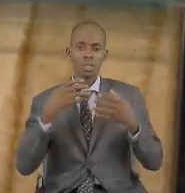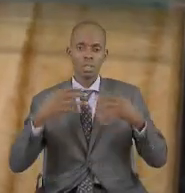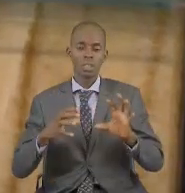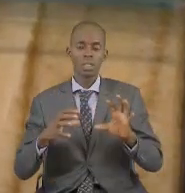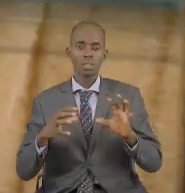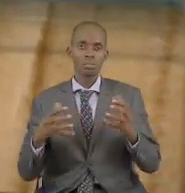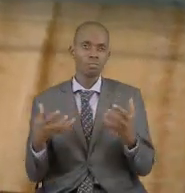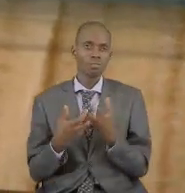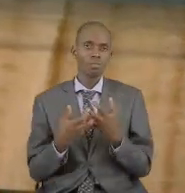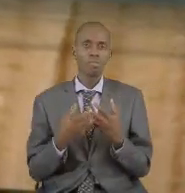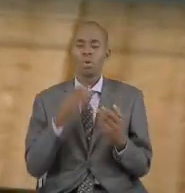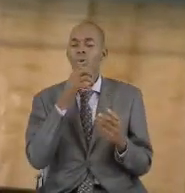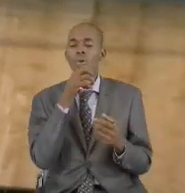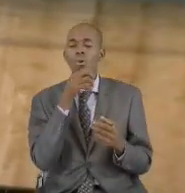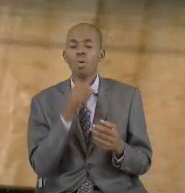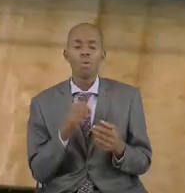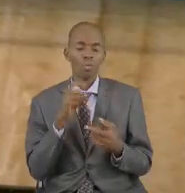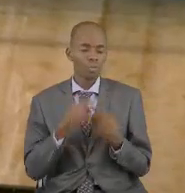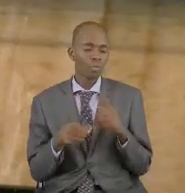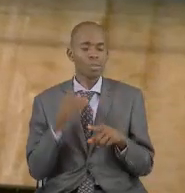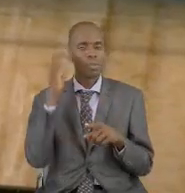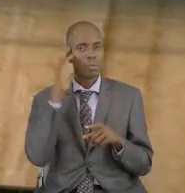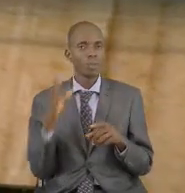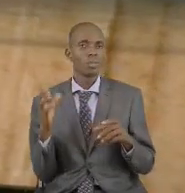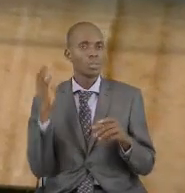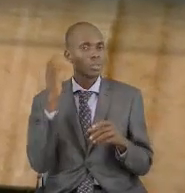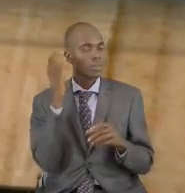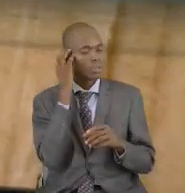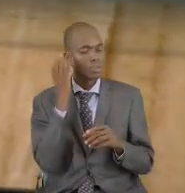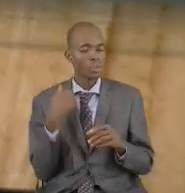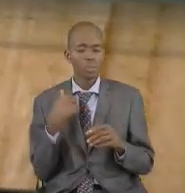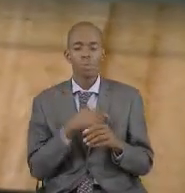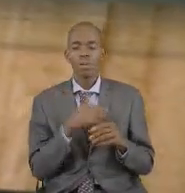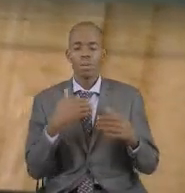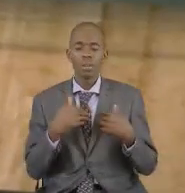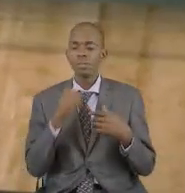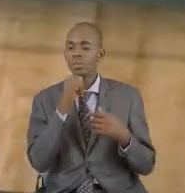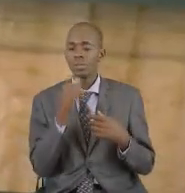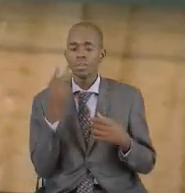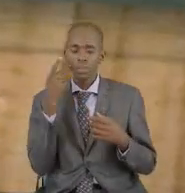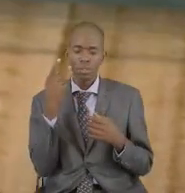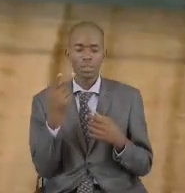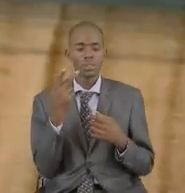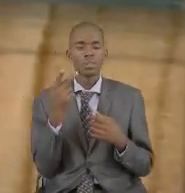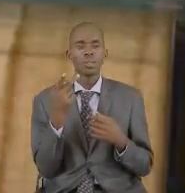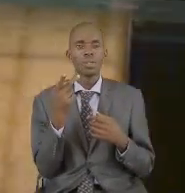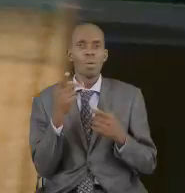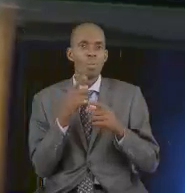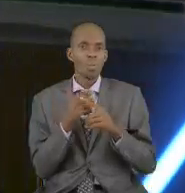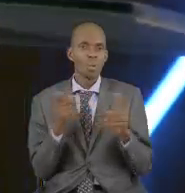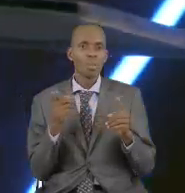Old friends, they will hear. We have not seen them for decades now, they will